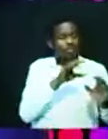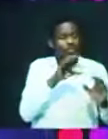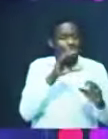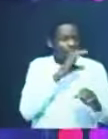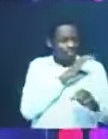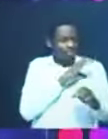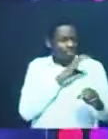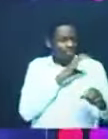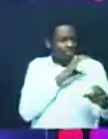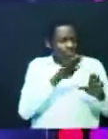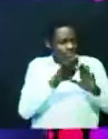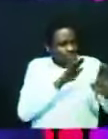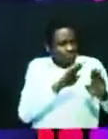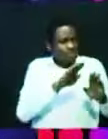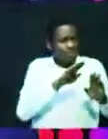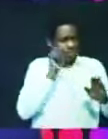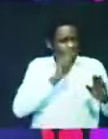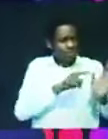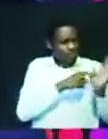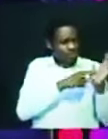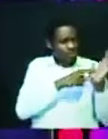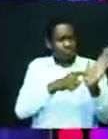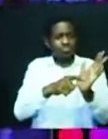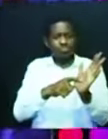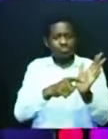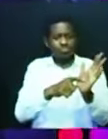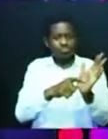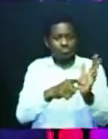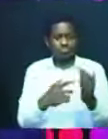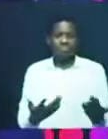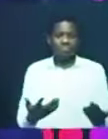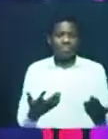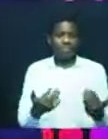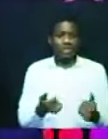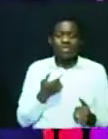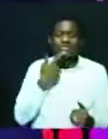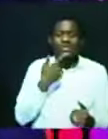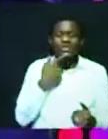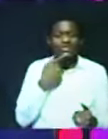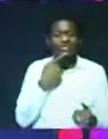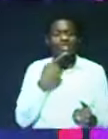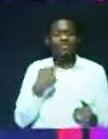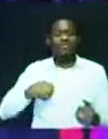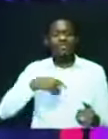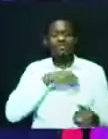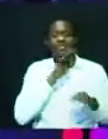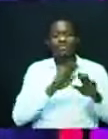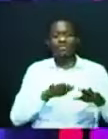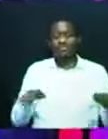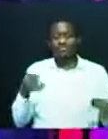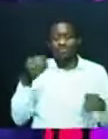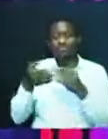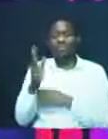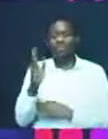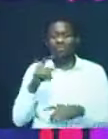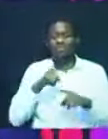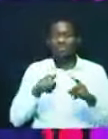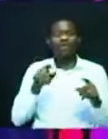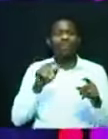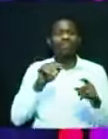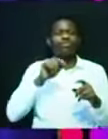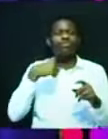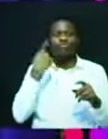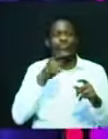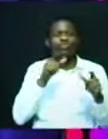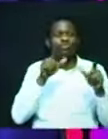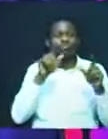like? Na ne ye chiremu ne se wo yonyame bade a enye ne se se na wusu no wo bi. So when we are